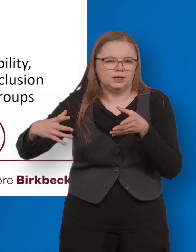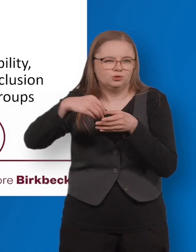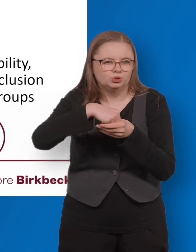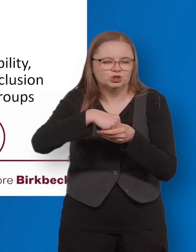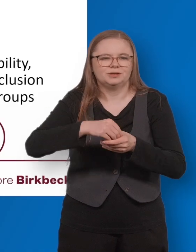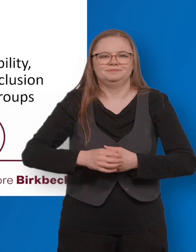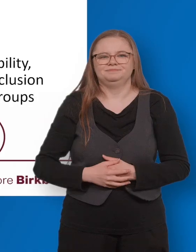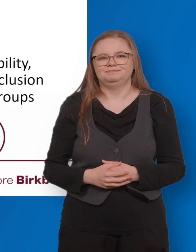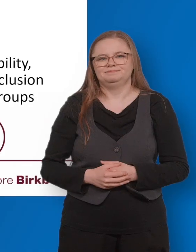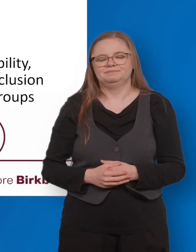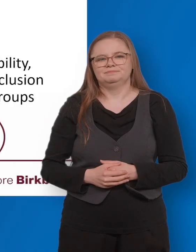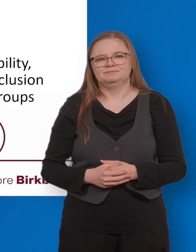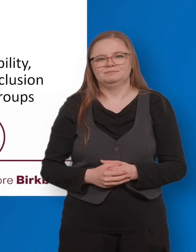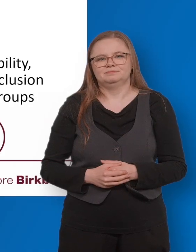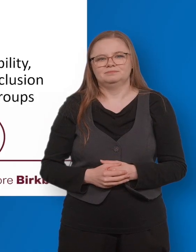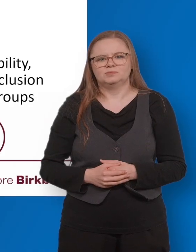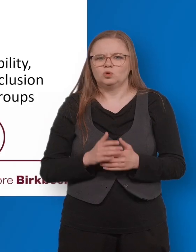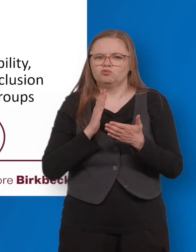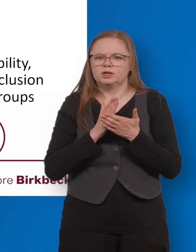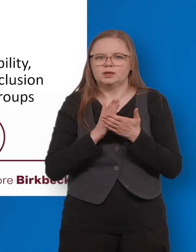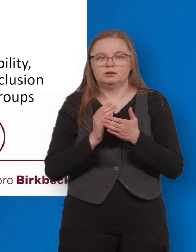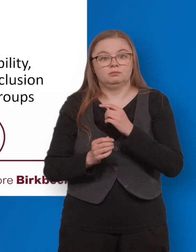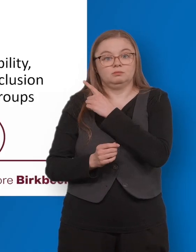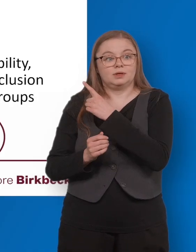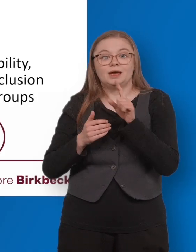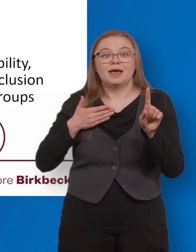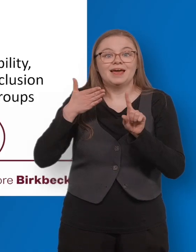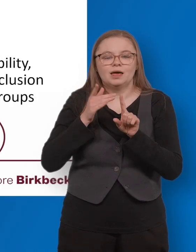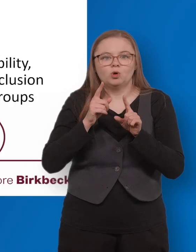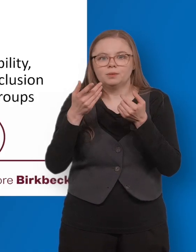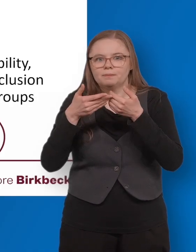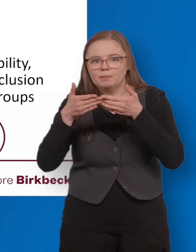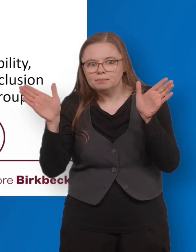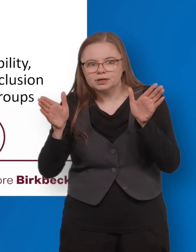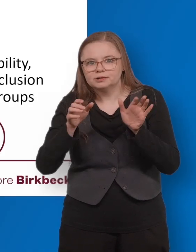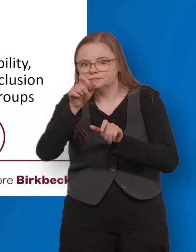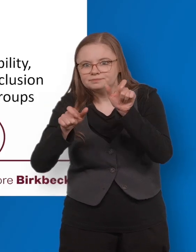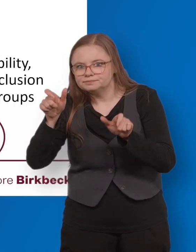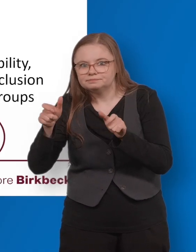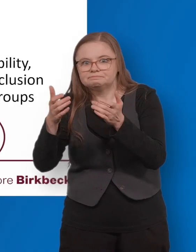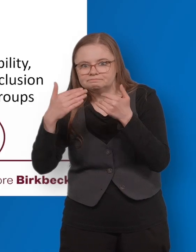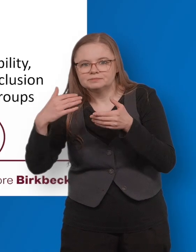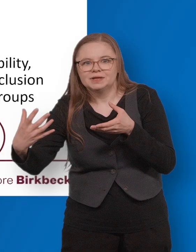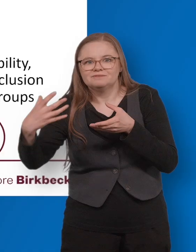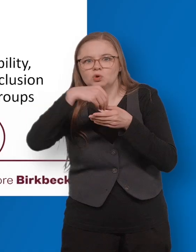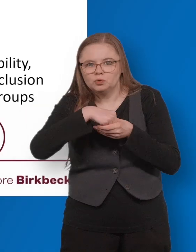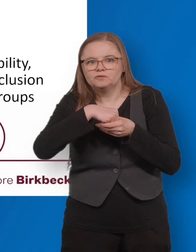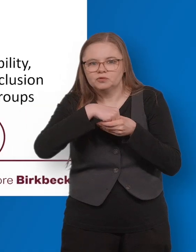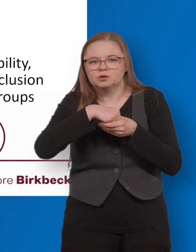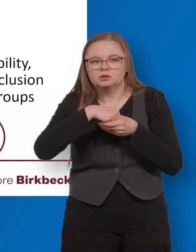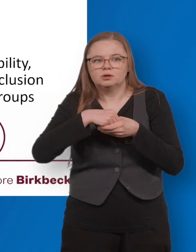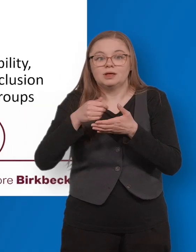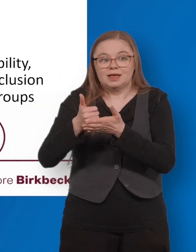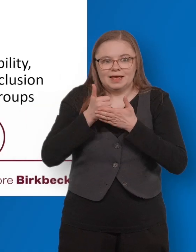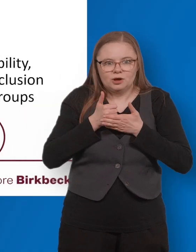inclusion. So the whole idea here is that you involve the public or citizens, as some paradigms would say, to shape